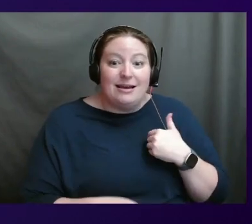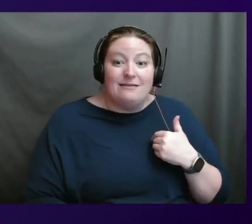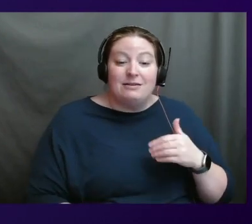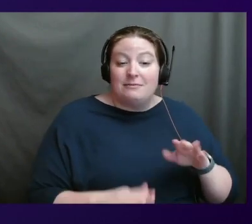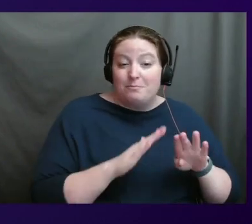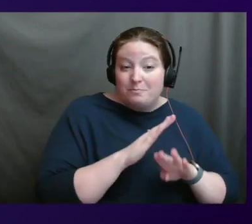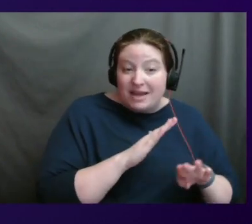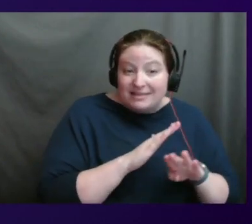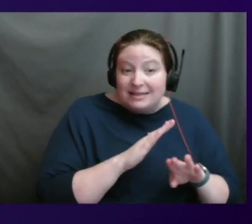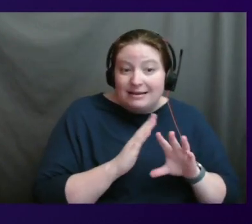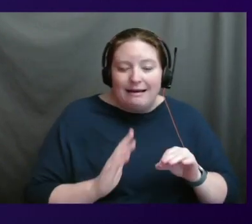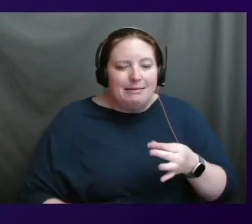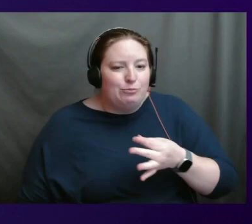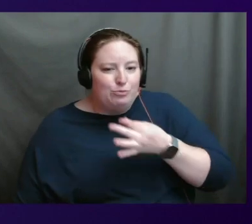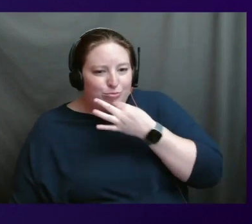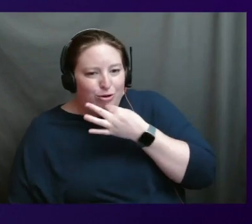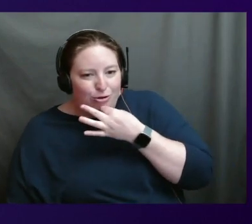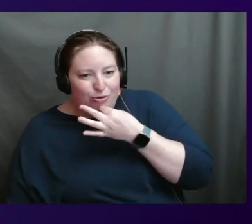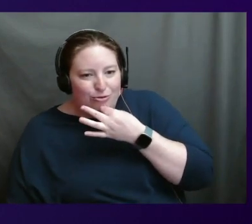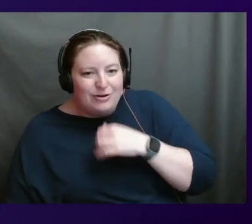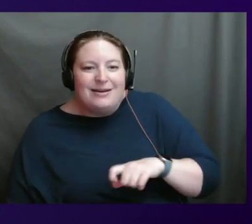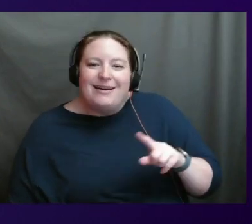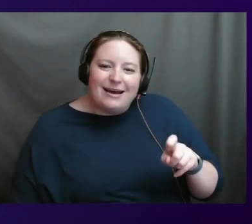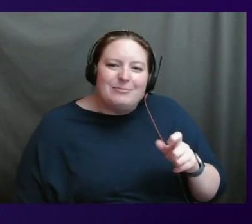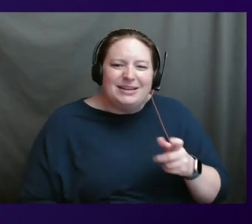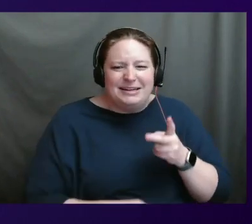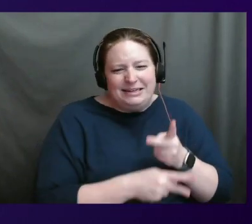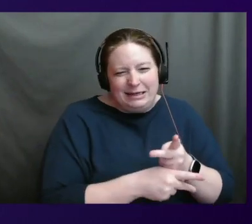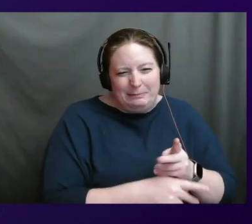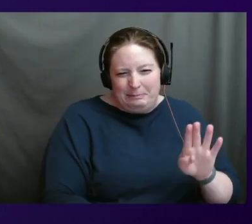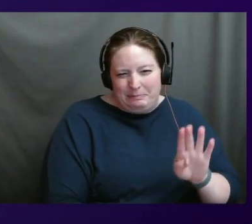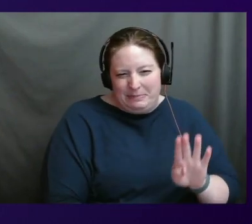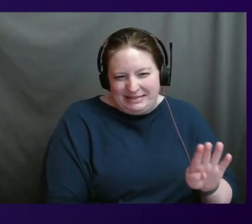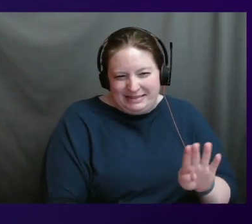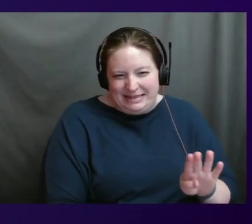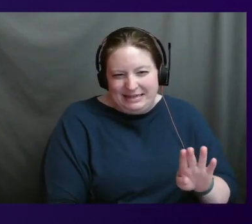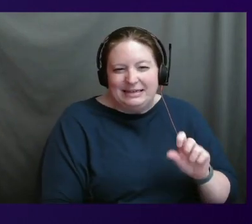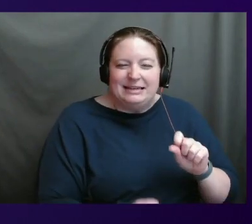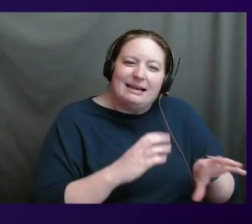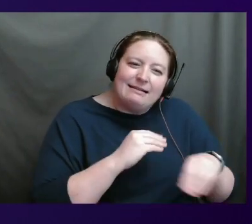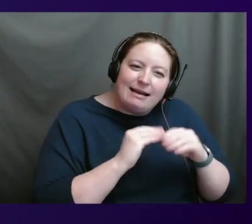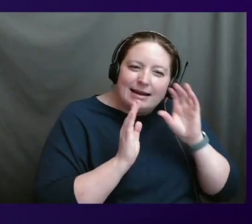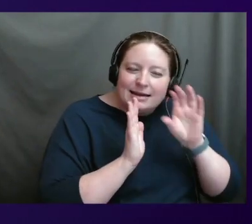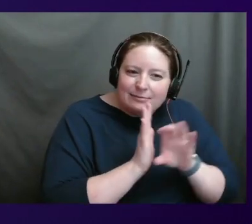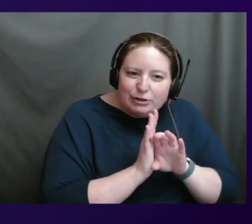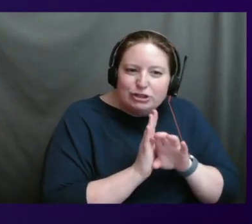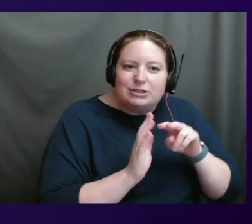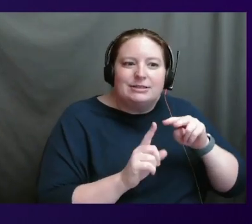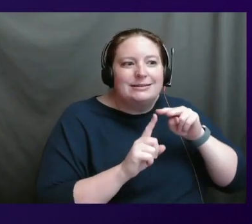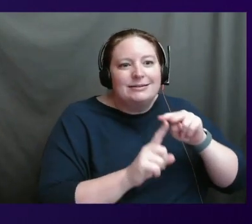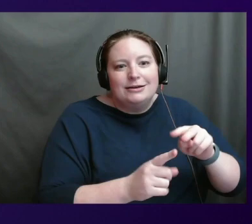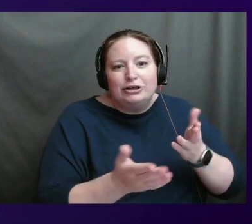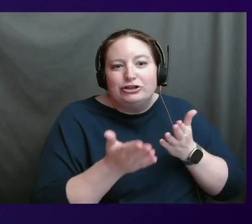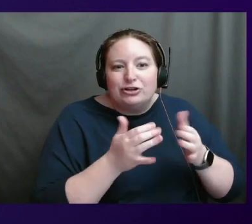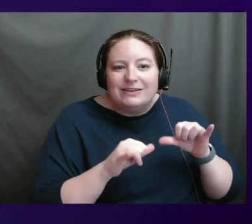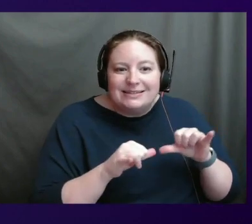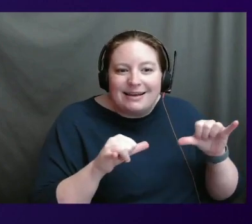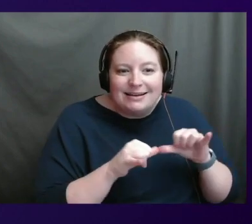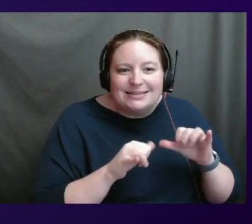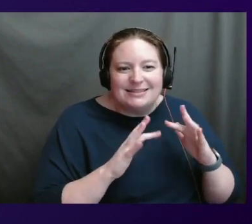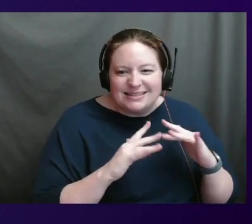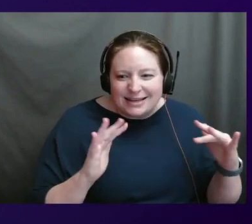recipe pro. I'm going to stick with the basic plan. Looks like I can add images, keep track of my serving sizes, etc. Looks pretty good to